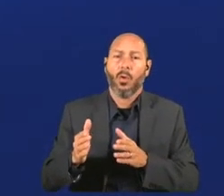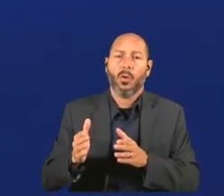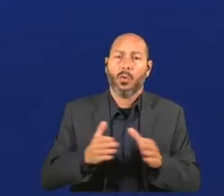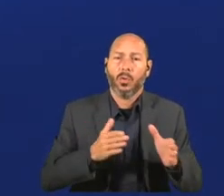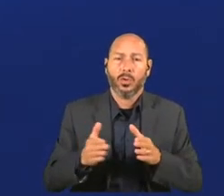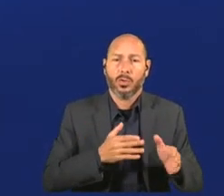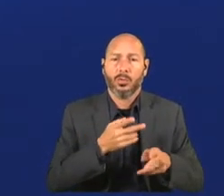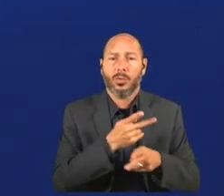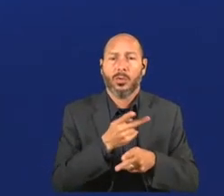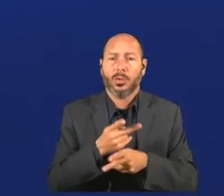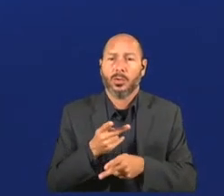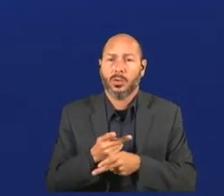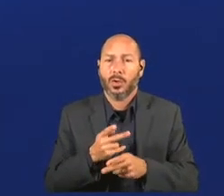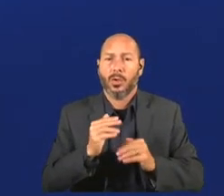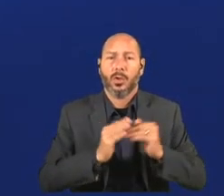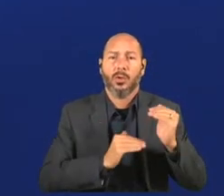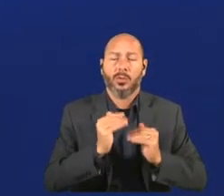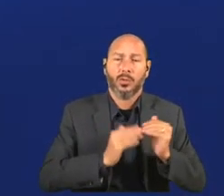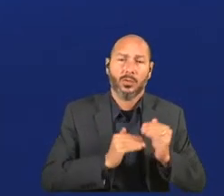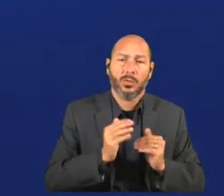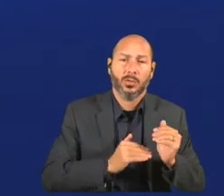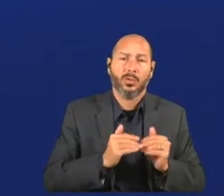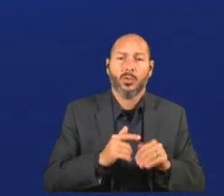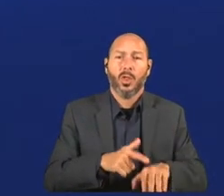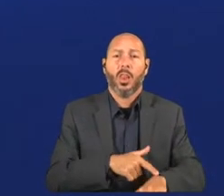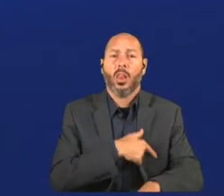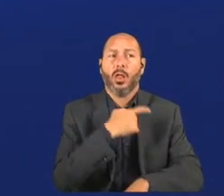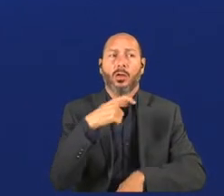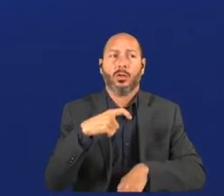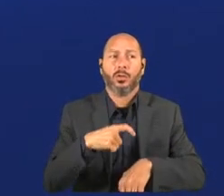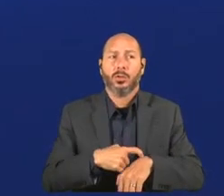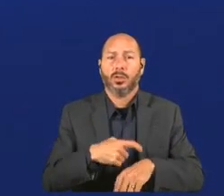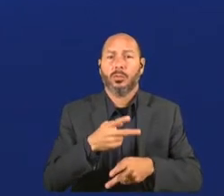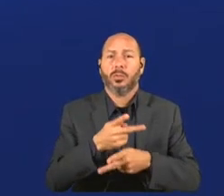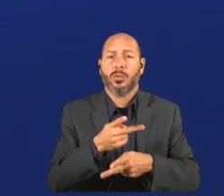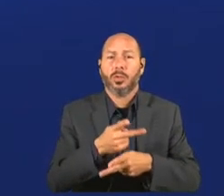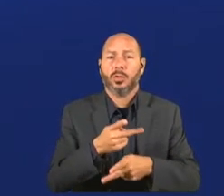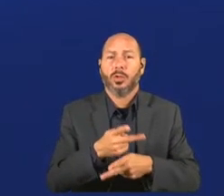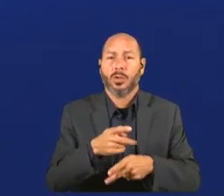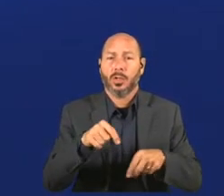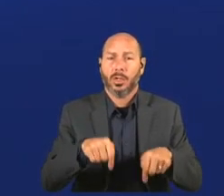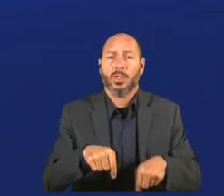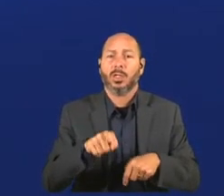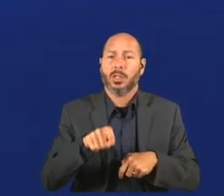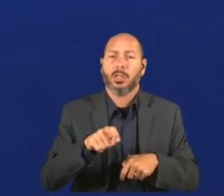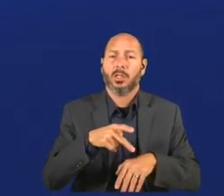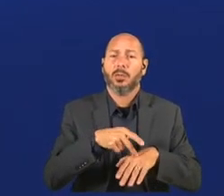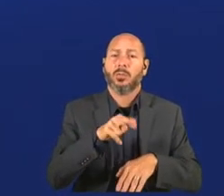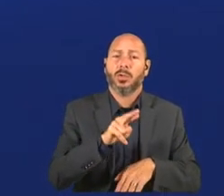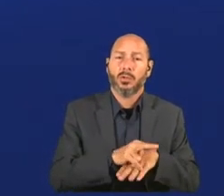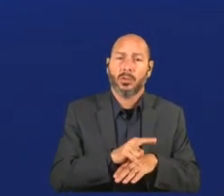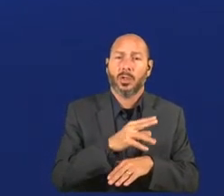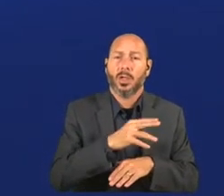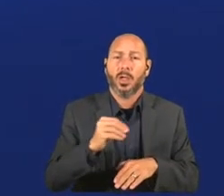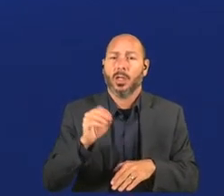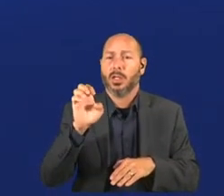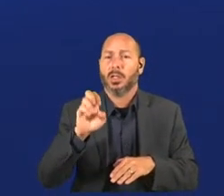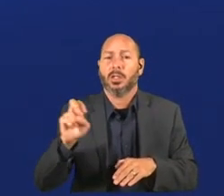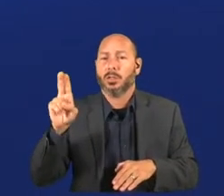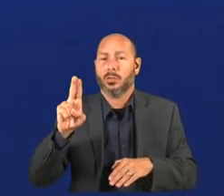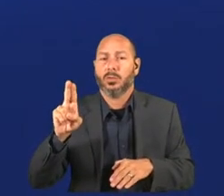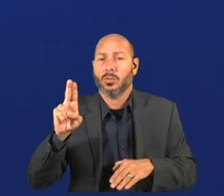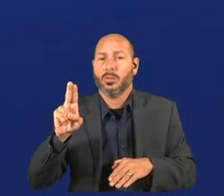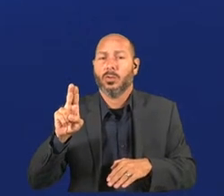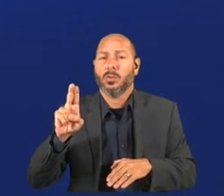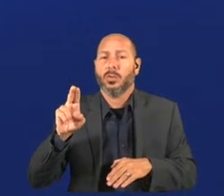in critical healthcare infrastructure. Long-term care, as an example, is sorely needed in Puerto Rico. And in the United States, Medicaid is the primary payer